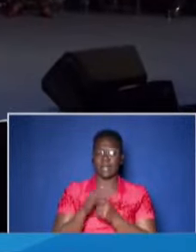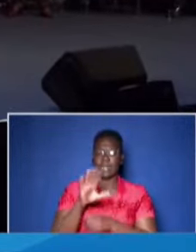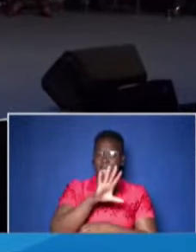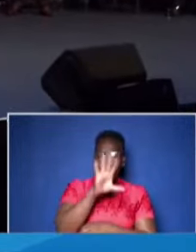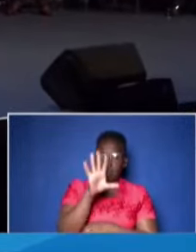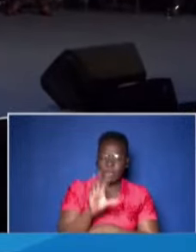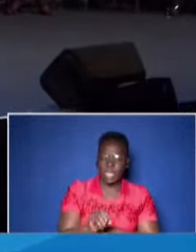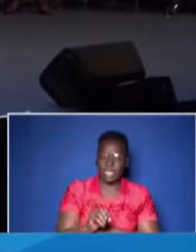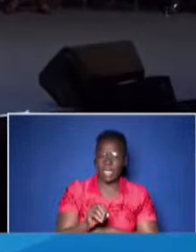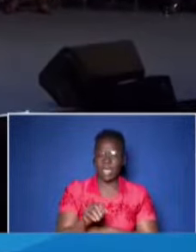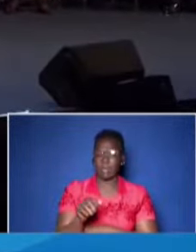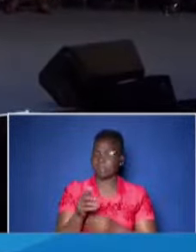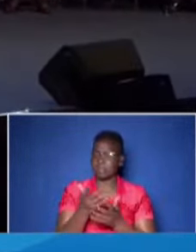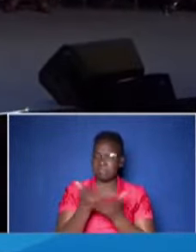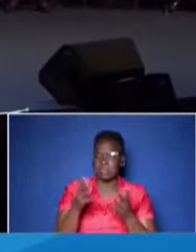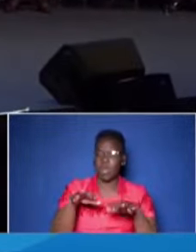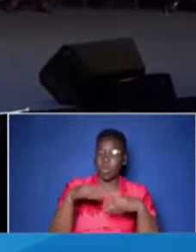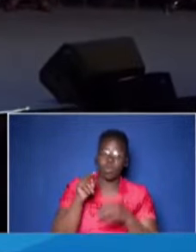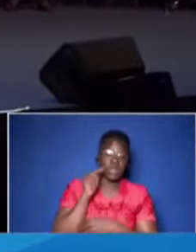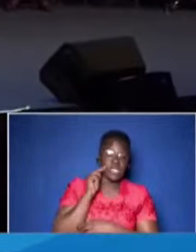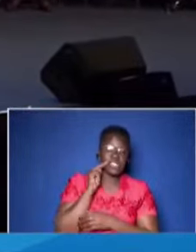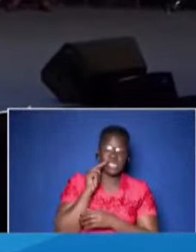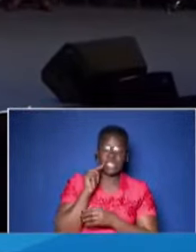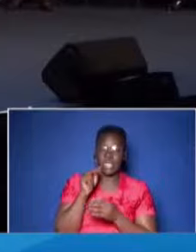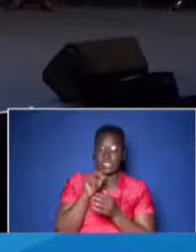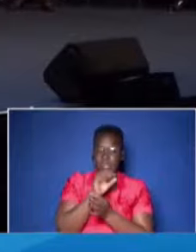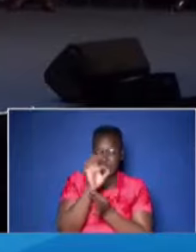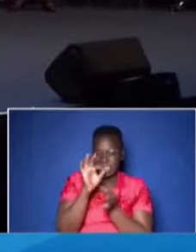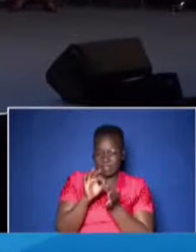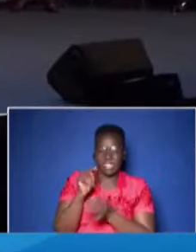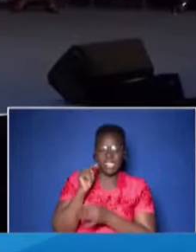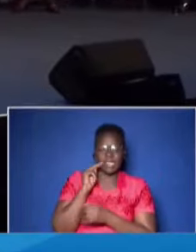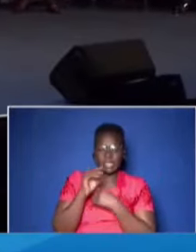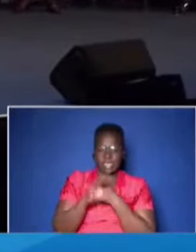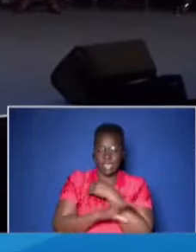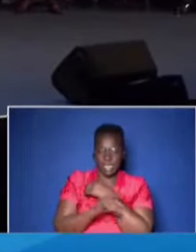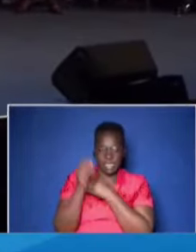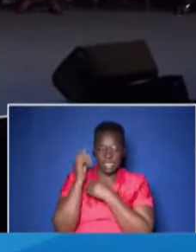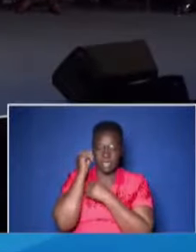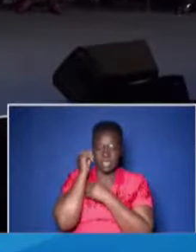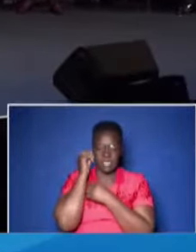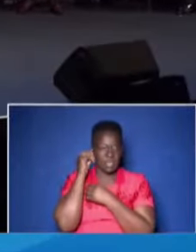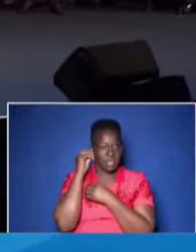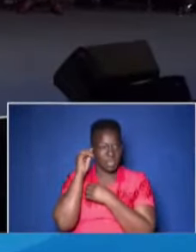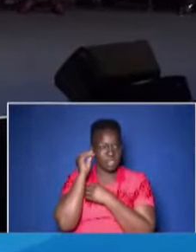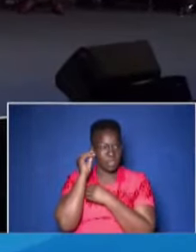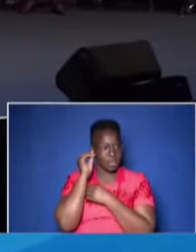be specific made of my